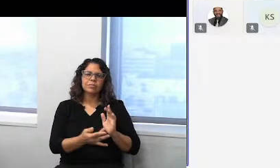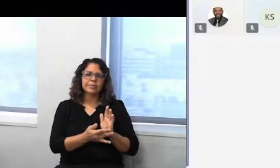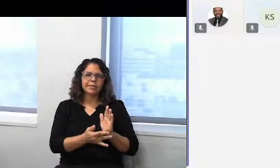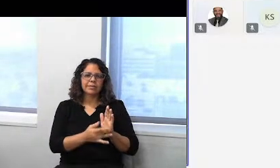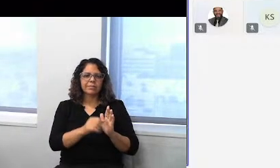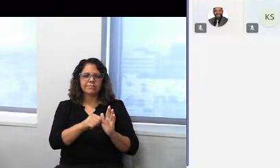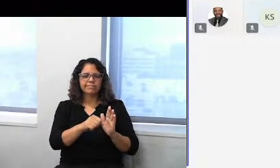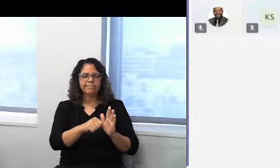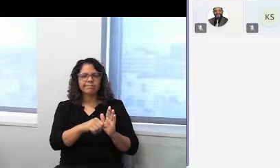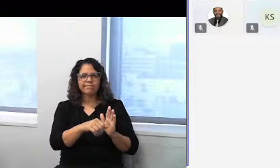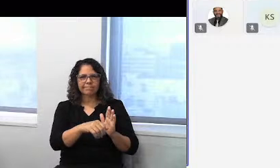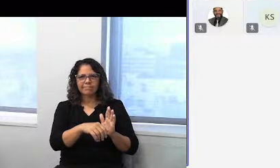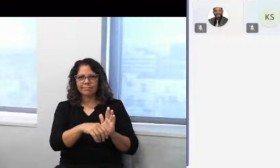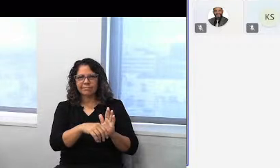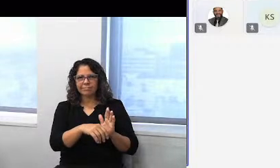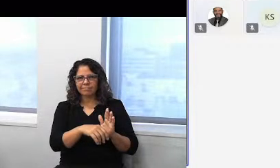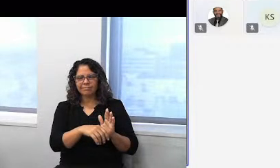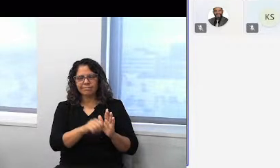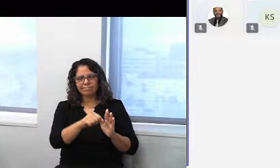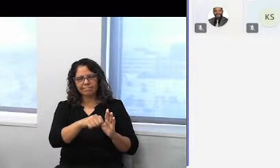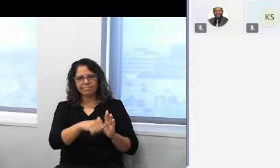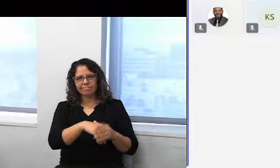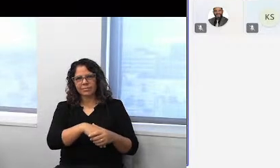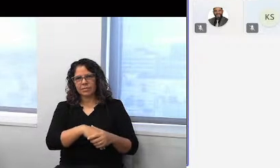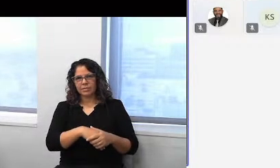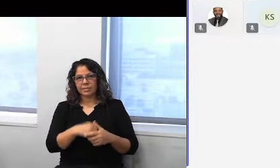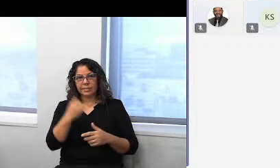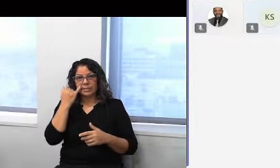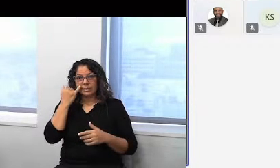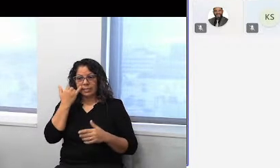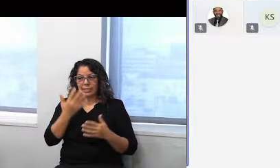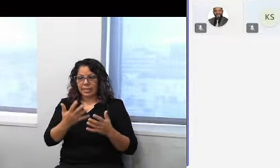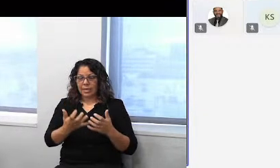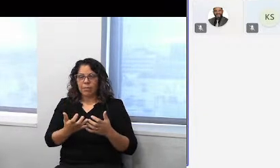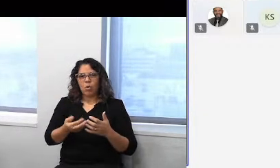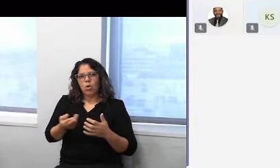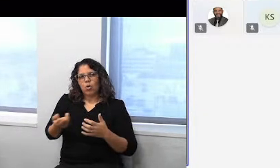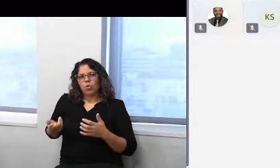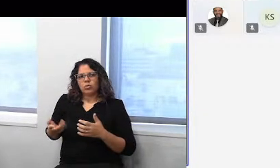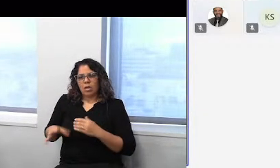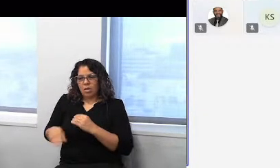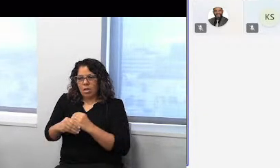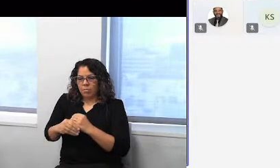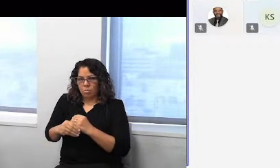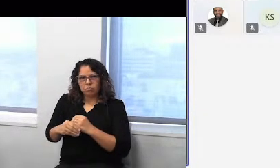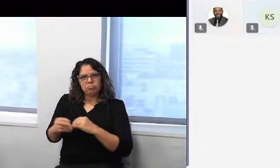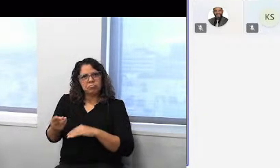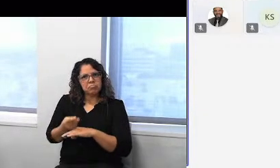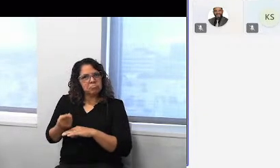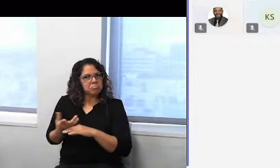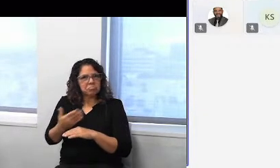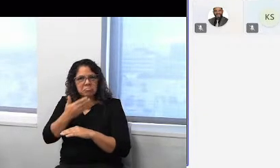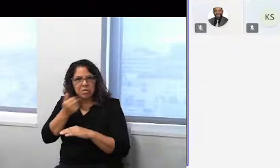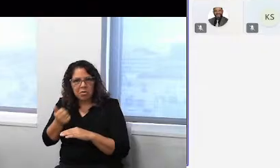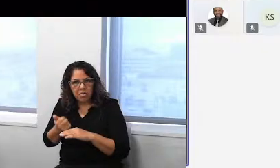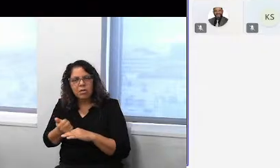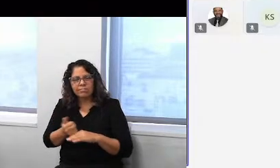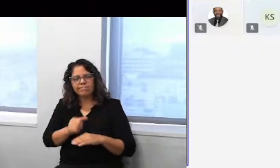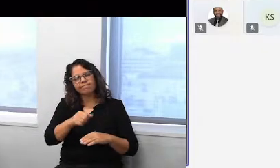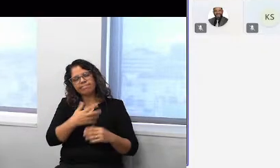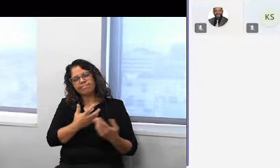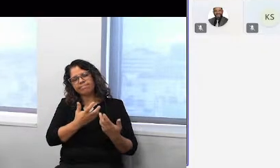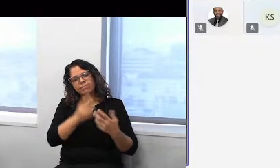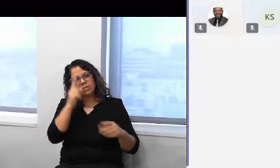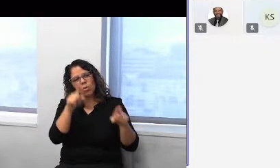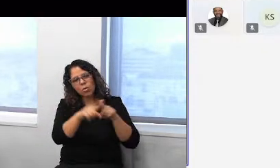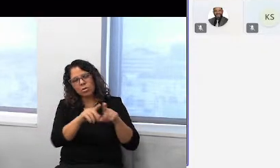is, do we want to maximize all the resources that have been added? Absolutely. Yes, we are on the same page on that. And that's what we envision in my organization.